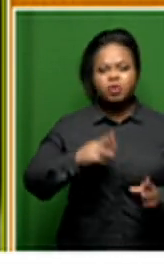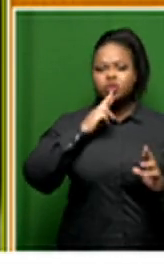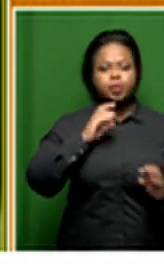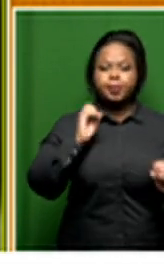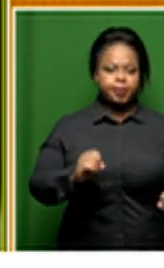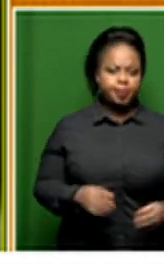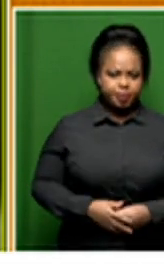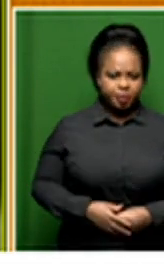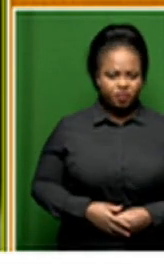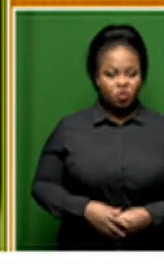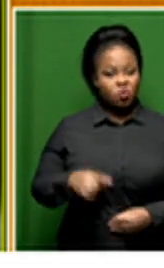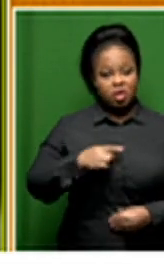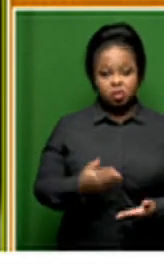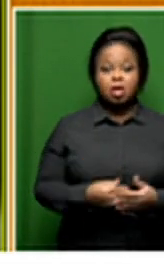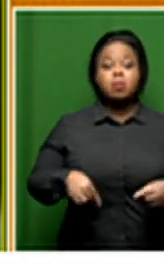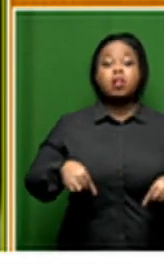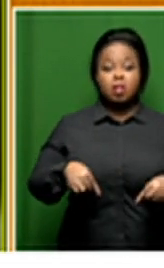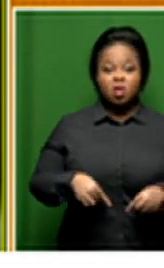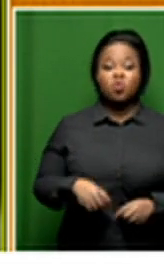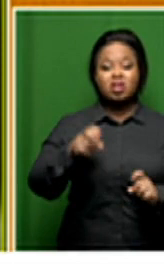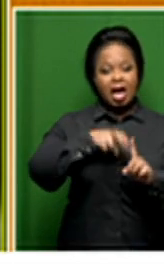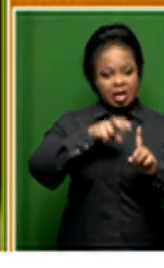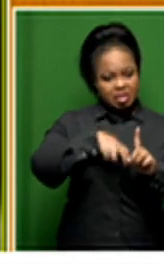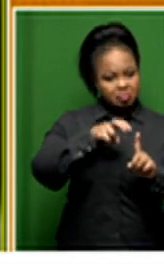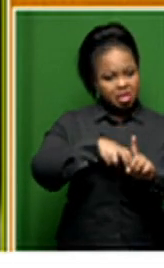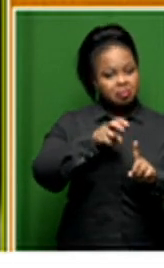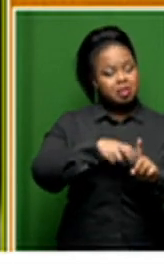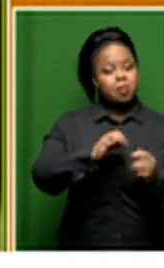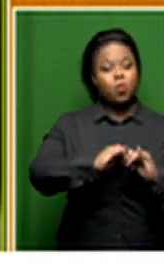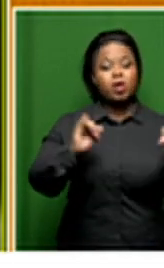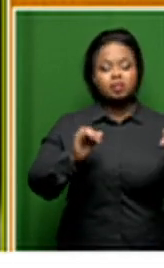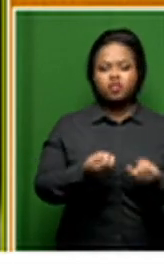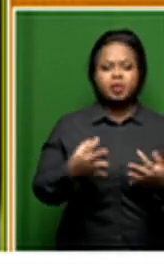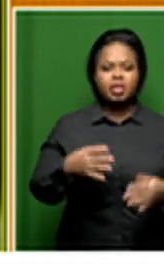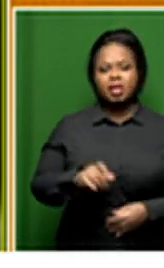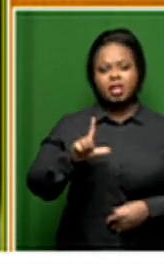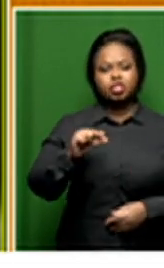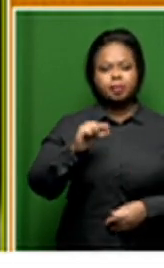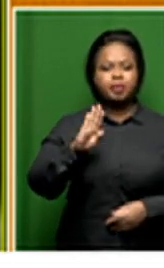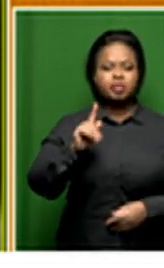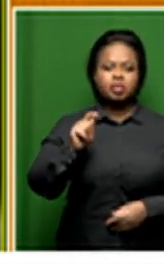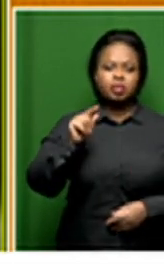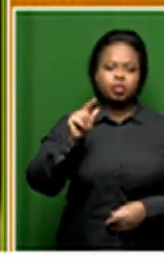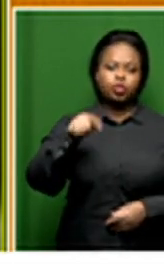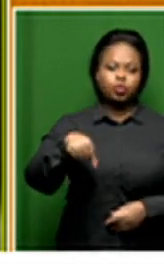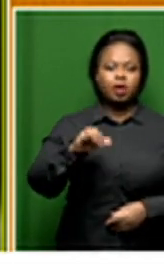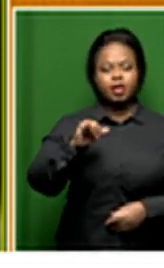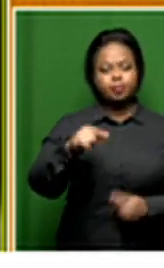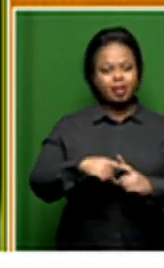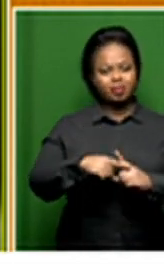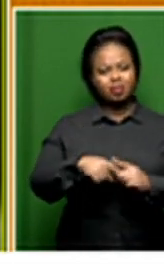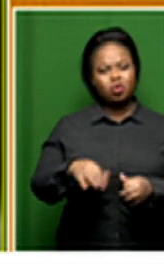these cases, for fear of intimidation, harassment that's being experienced by the LGBTIQ plus